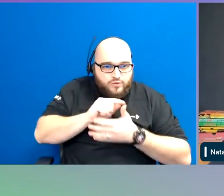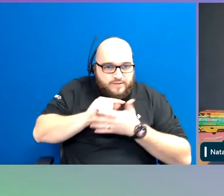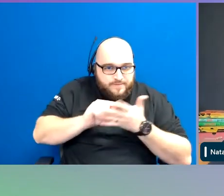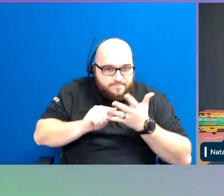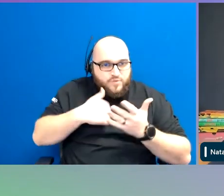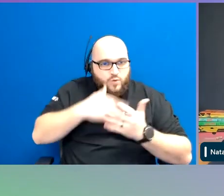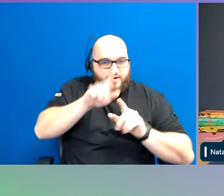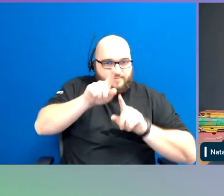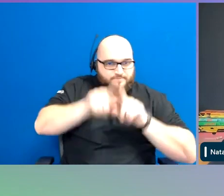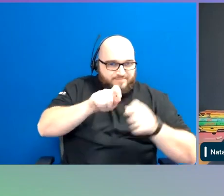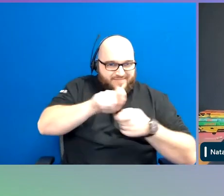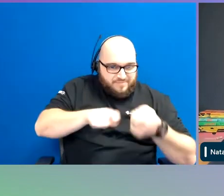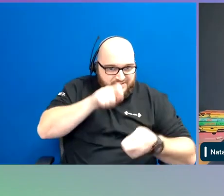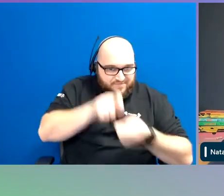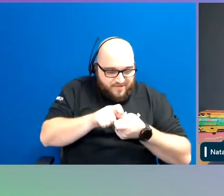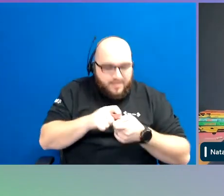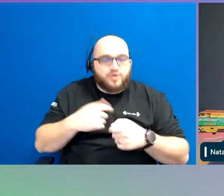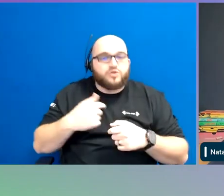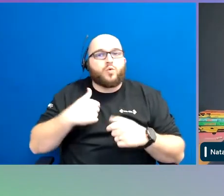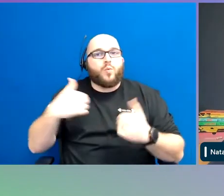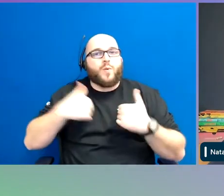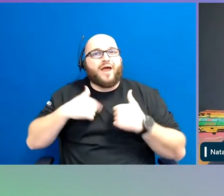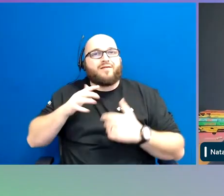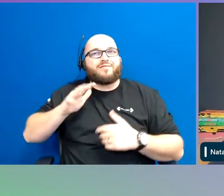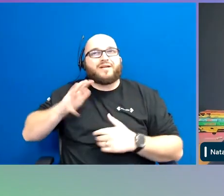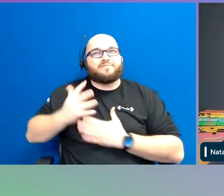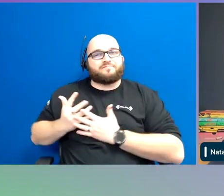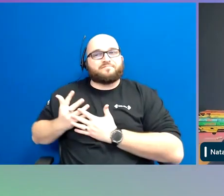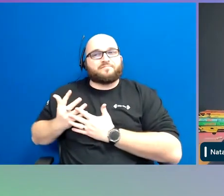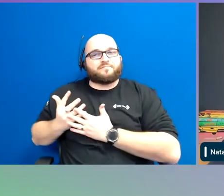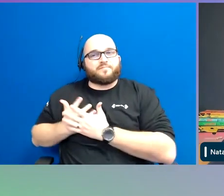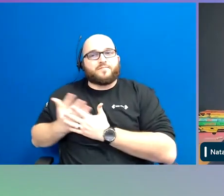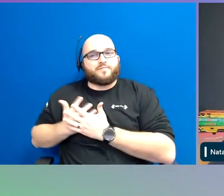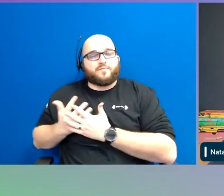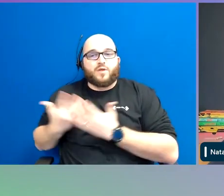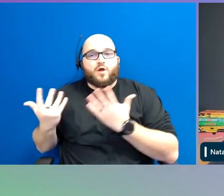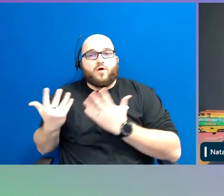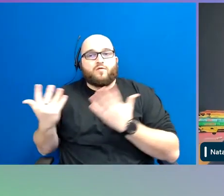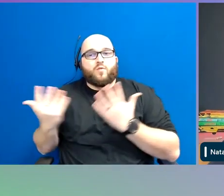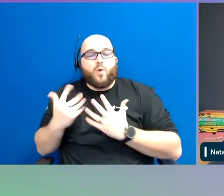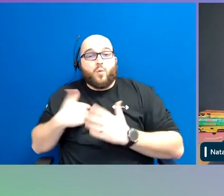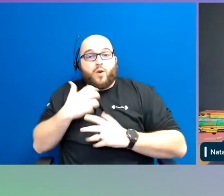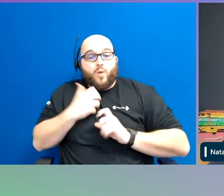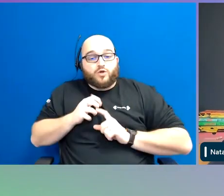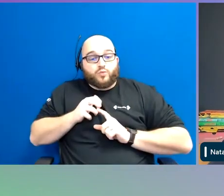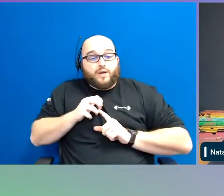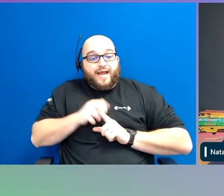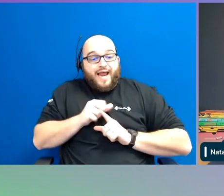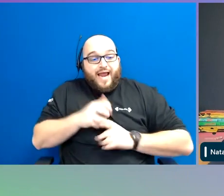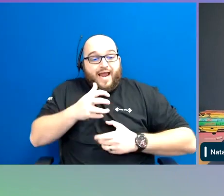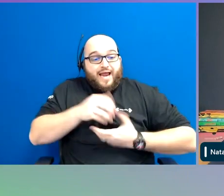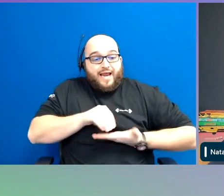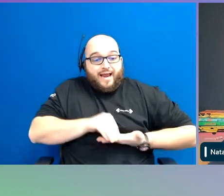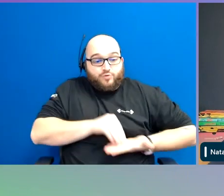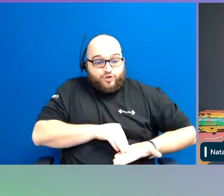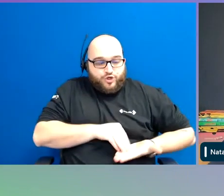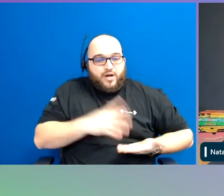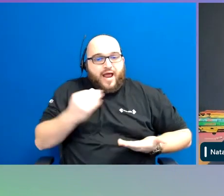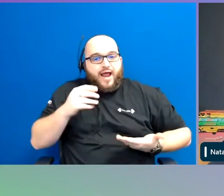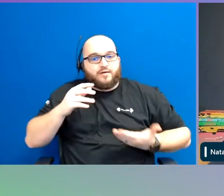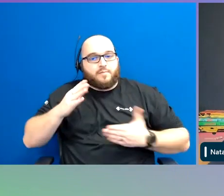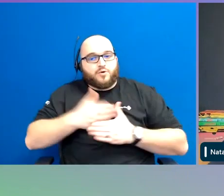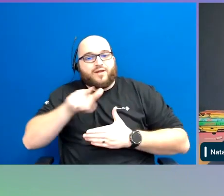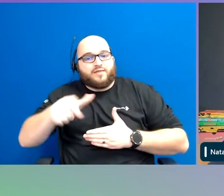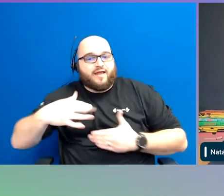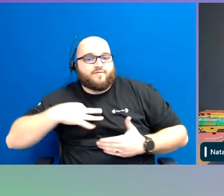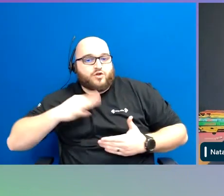between all of the knowledge that we want to capture and what is a reasonable ask of someone giving their time and experience voluntarily. But I think